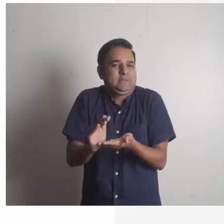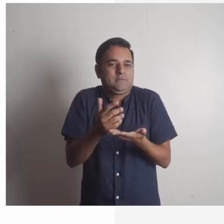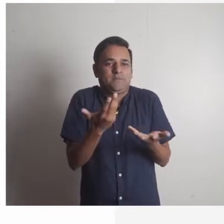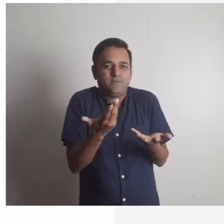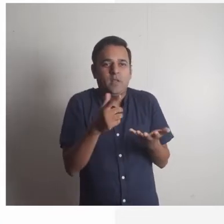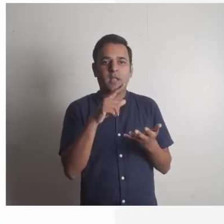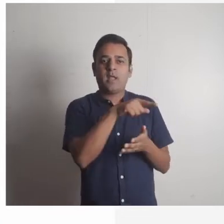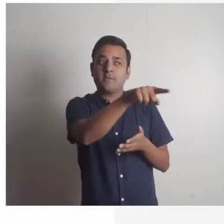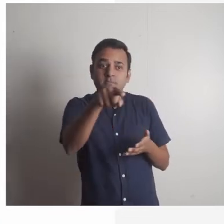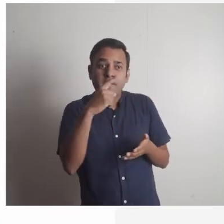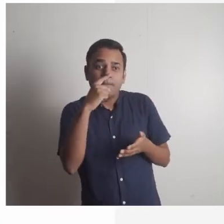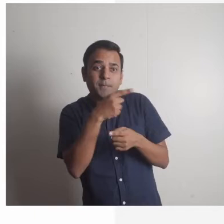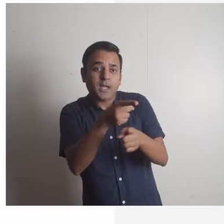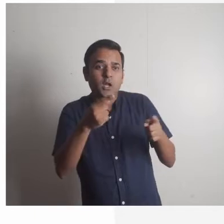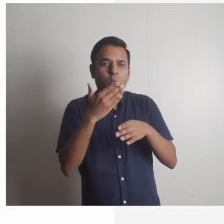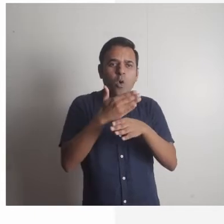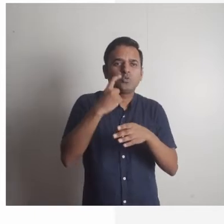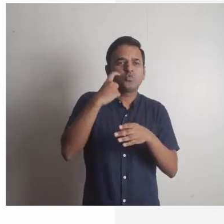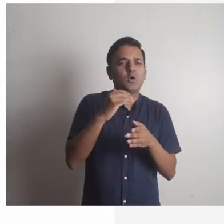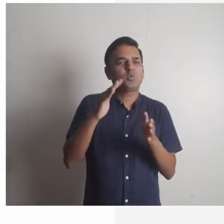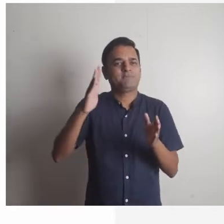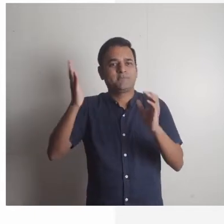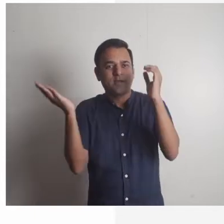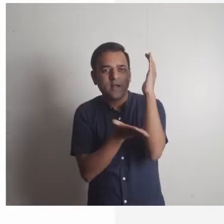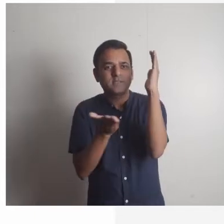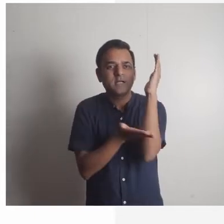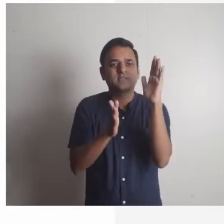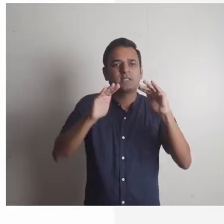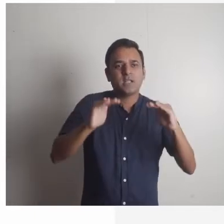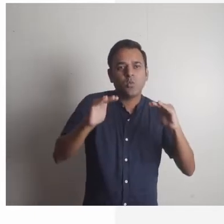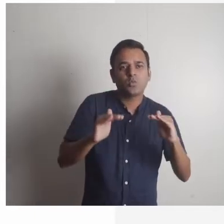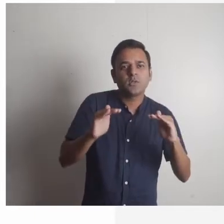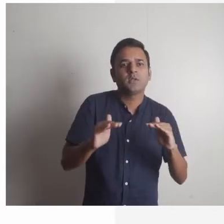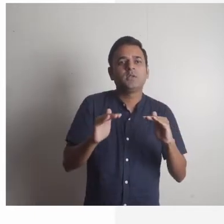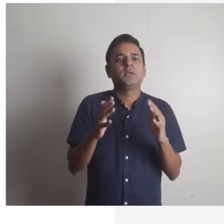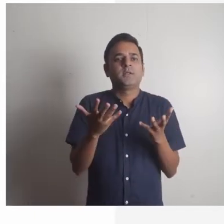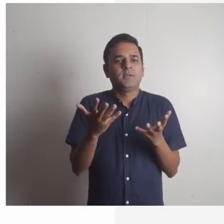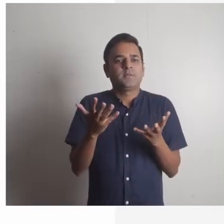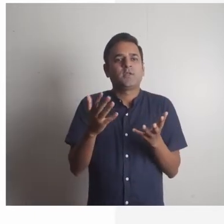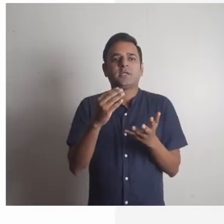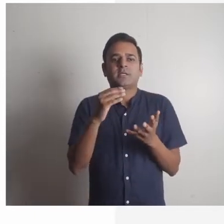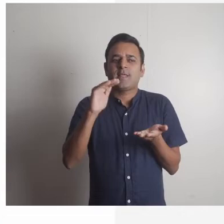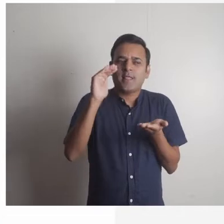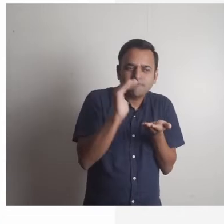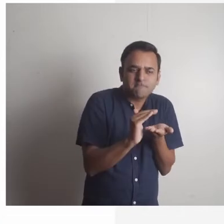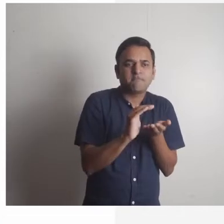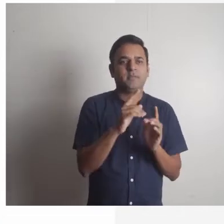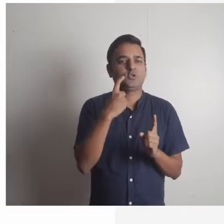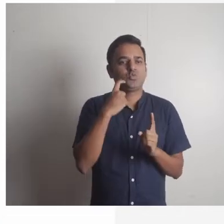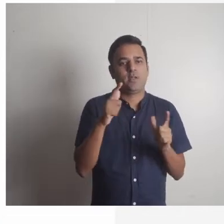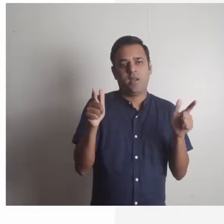on, what's another one? On eating meat. Or everybody reduce the pollution from plastics.